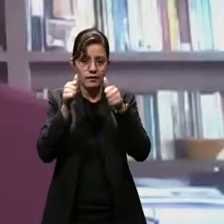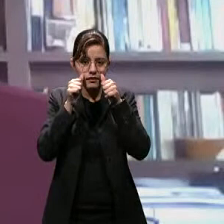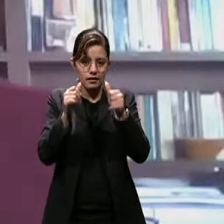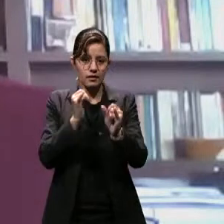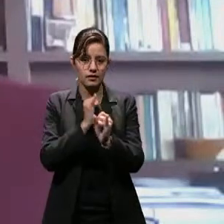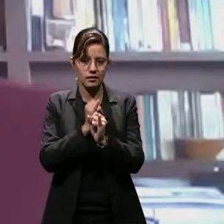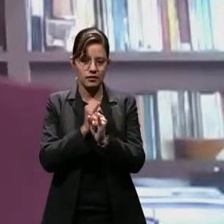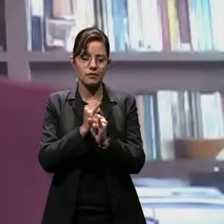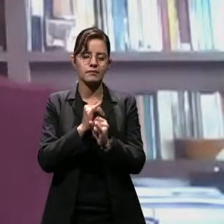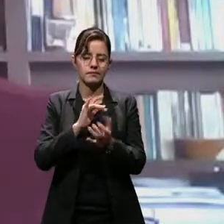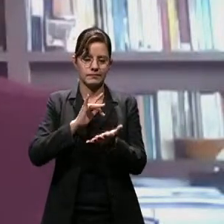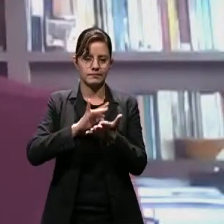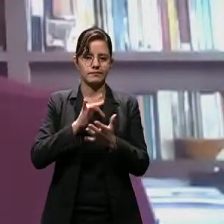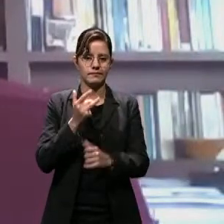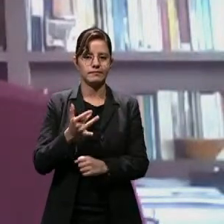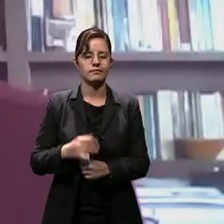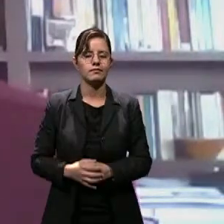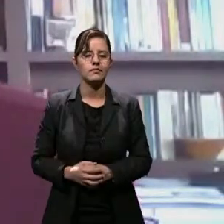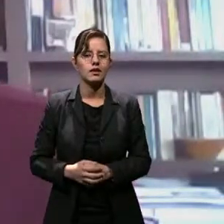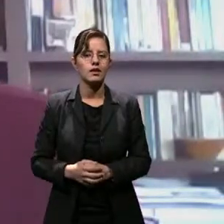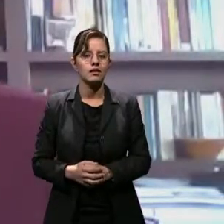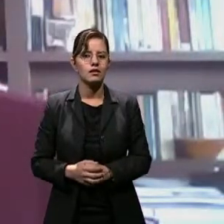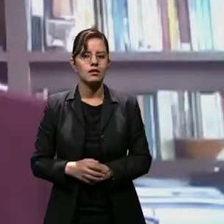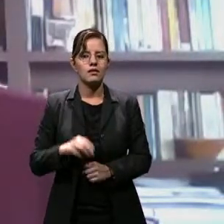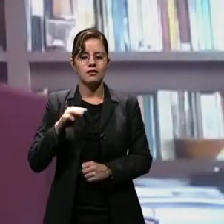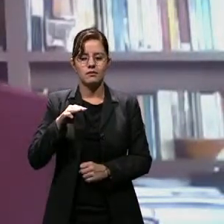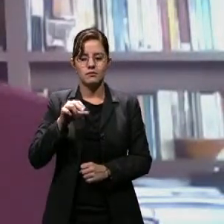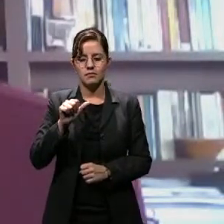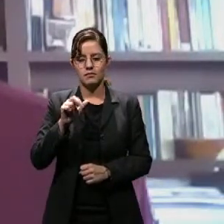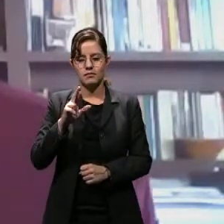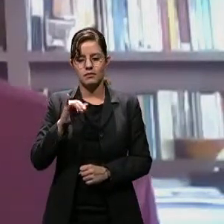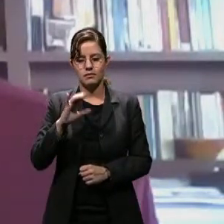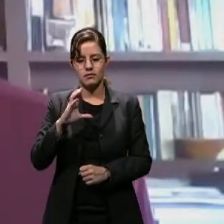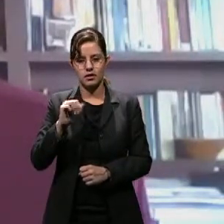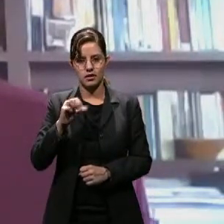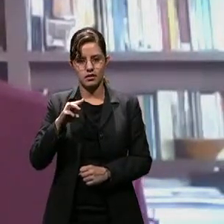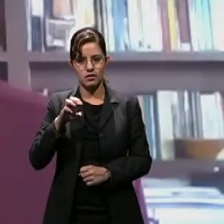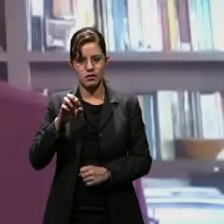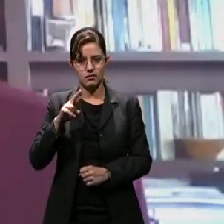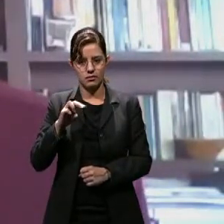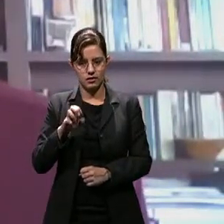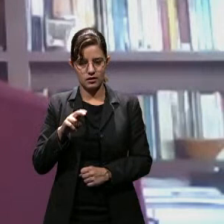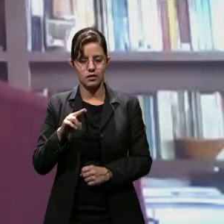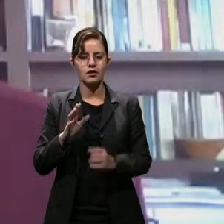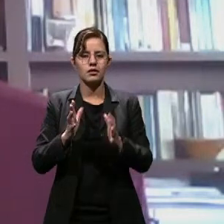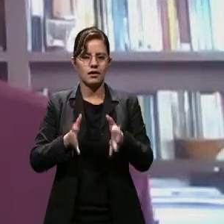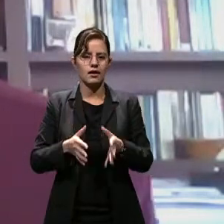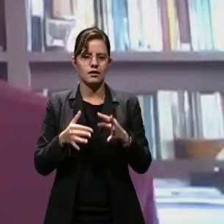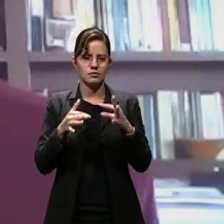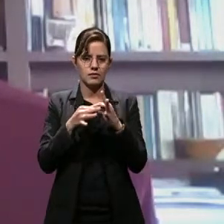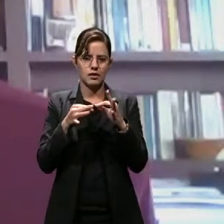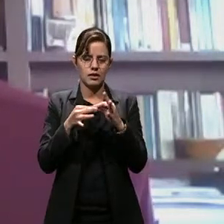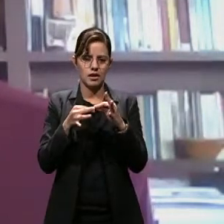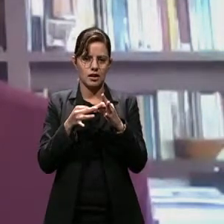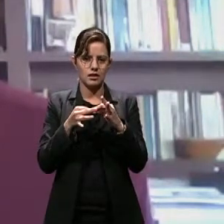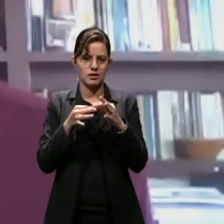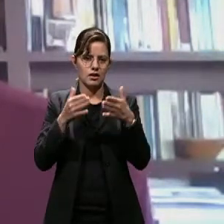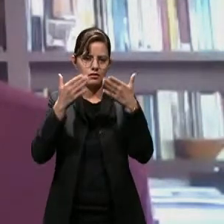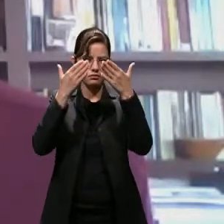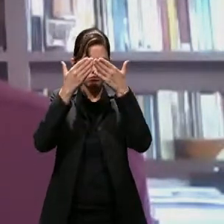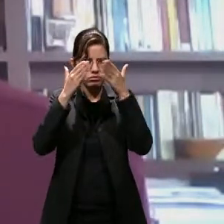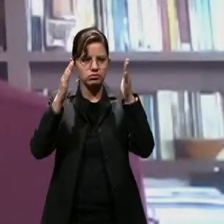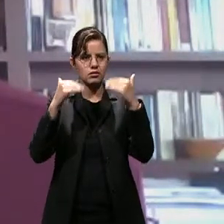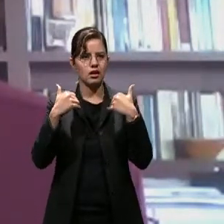that follow us through social media. Mari Carmen already gave us an overview that's very important